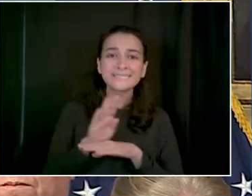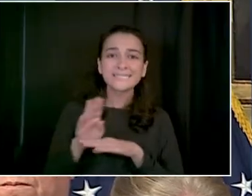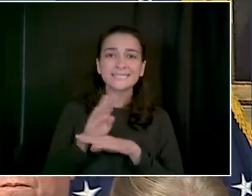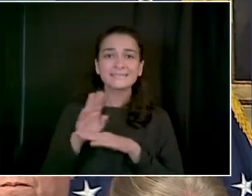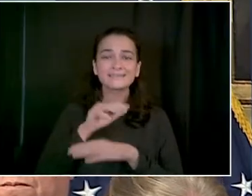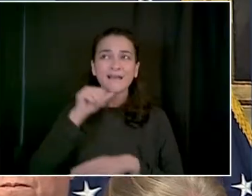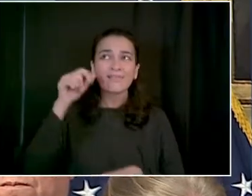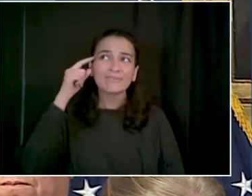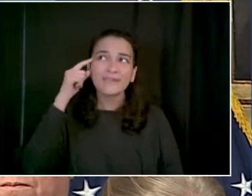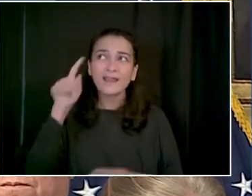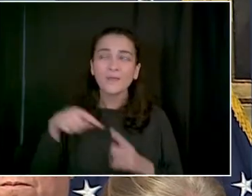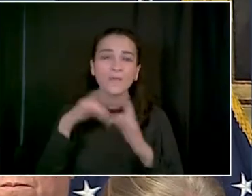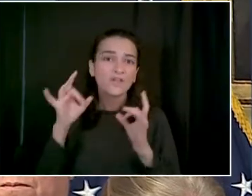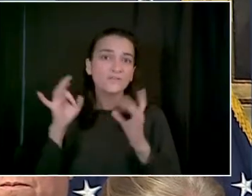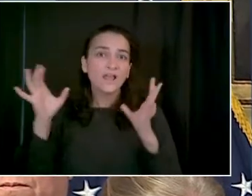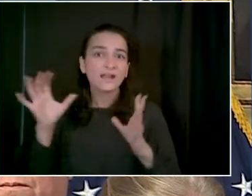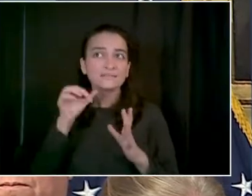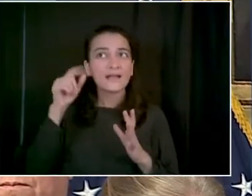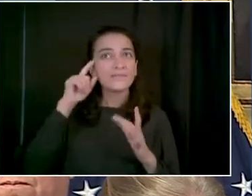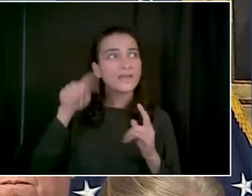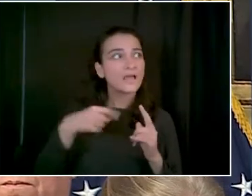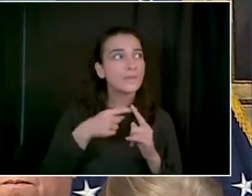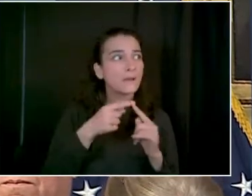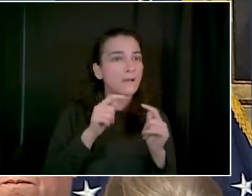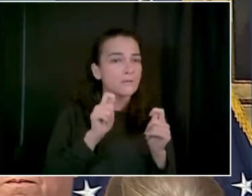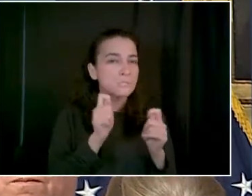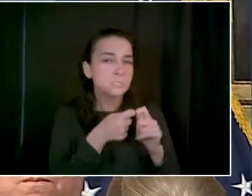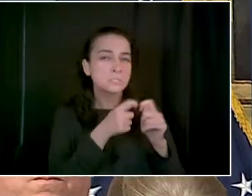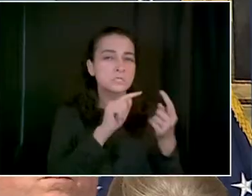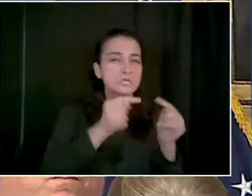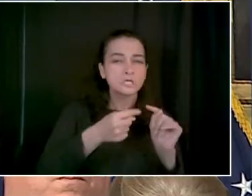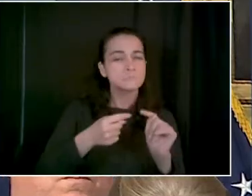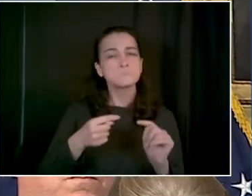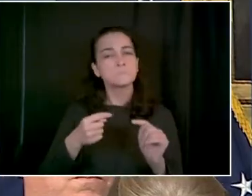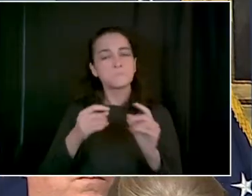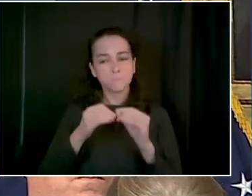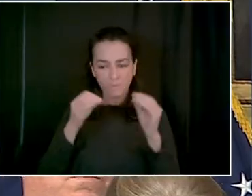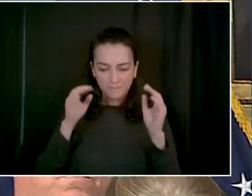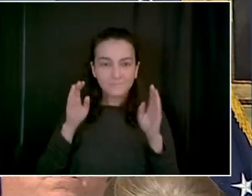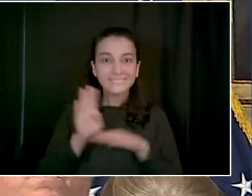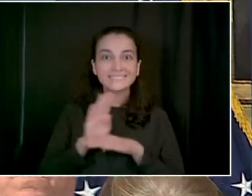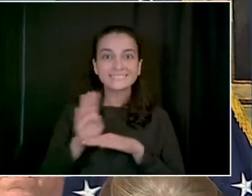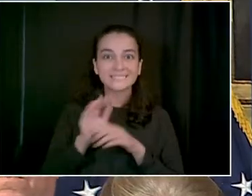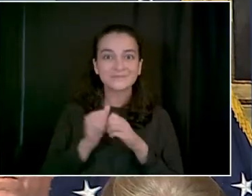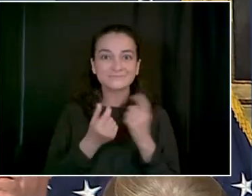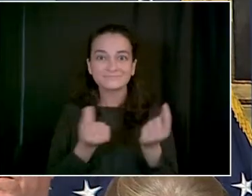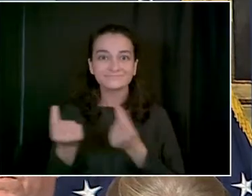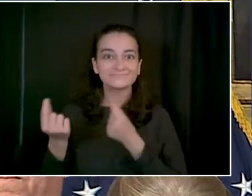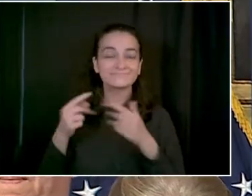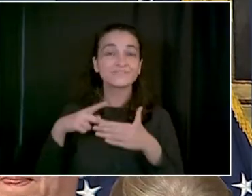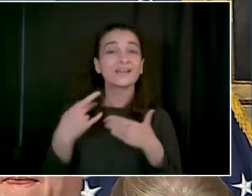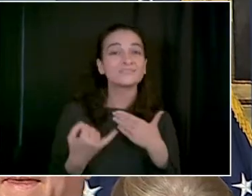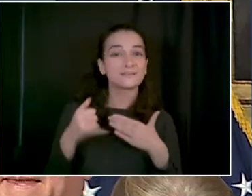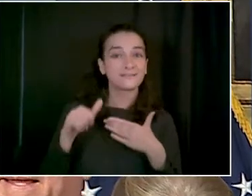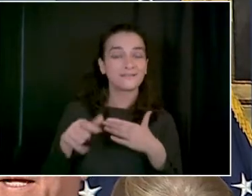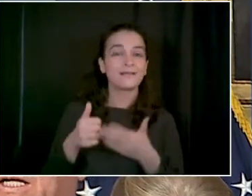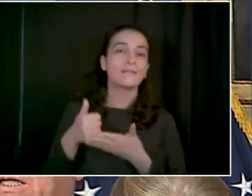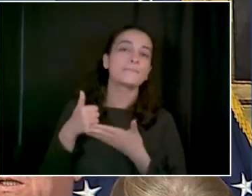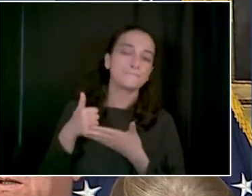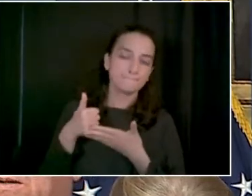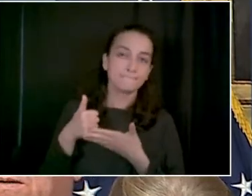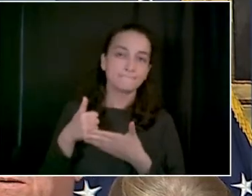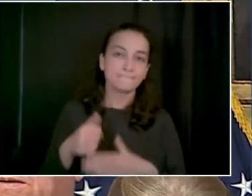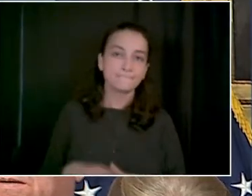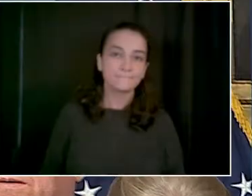justice. We're going to treat them fairly in the criminal justice system. But when you're a victim of a crime, the last thing you're thinking about